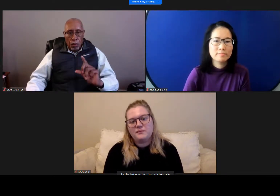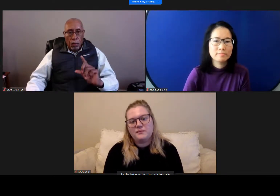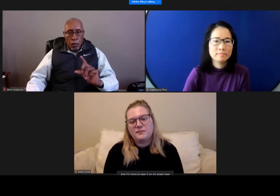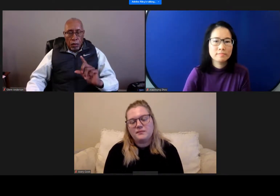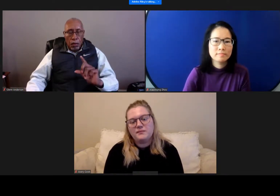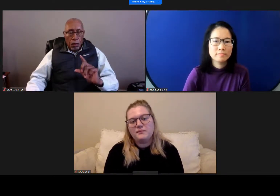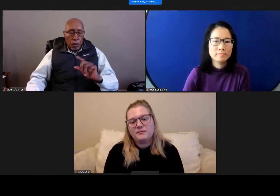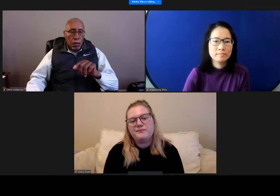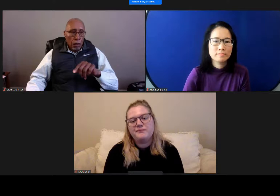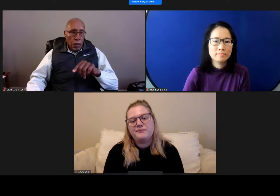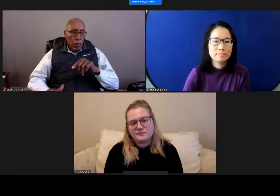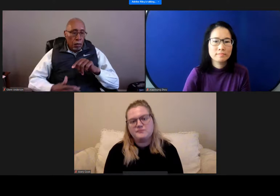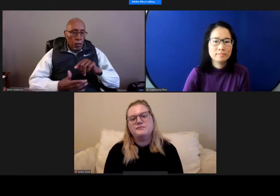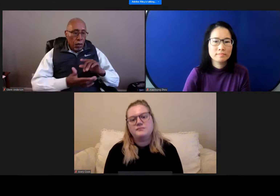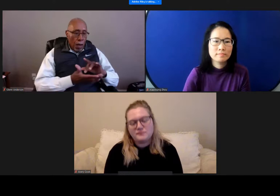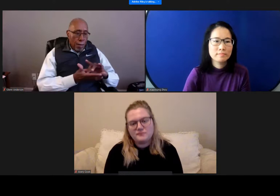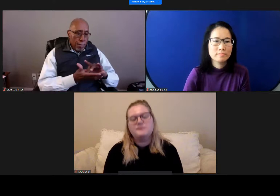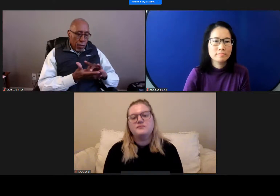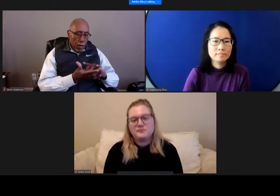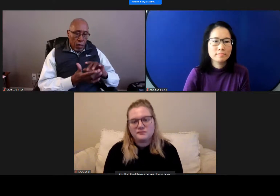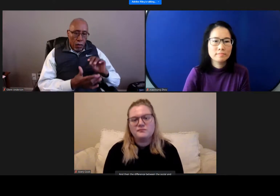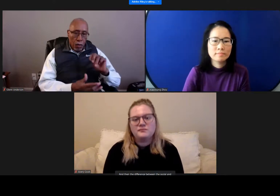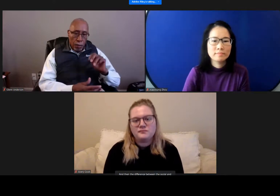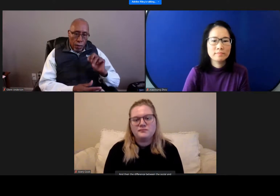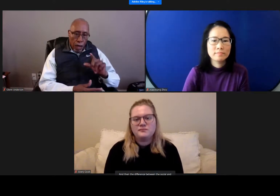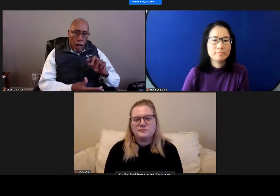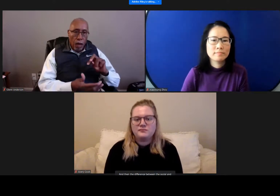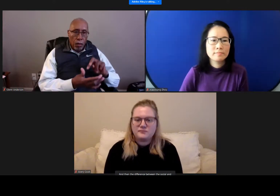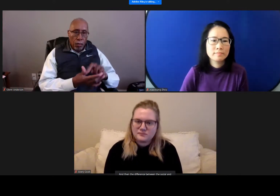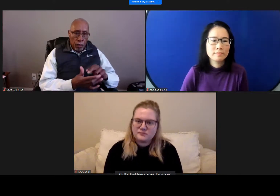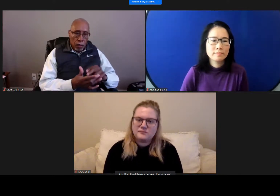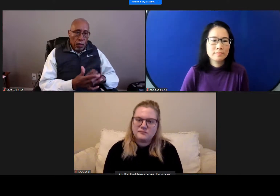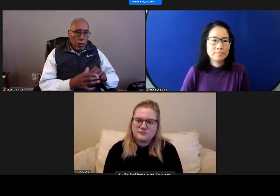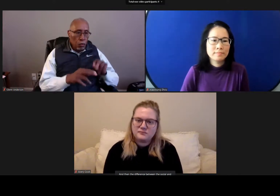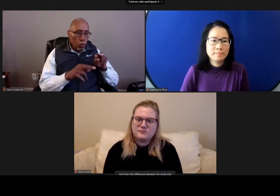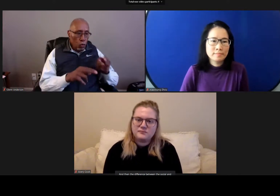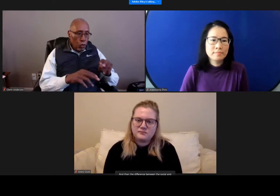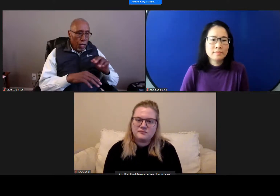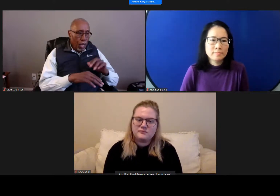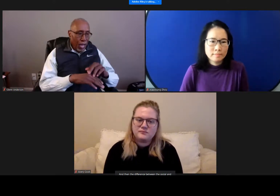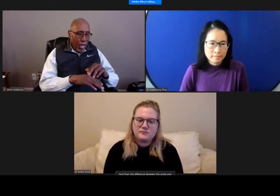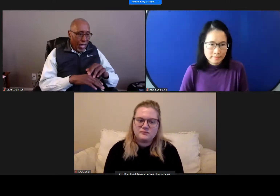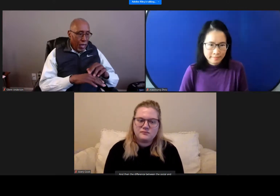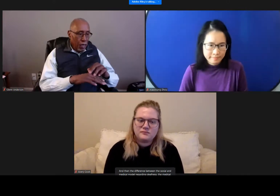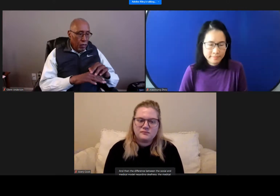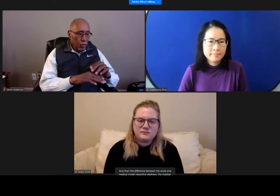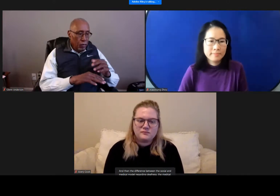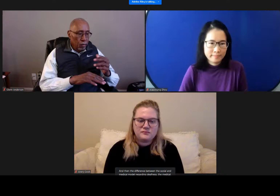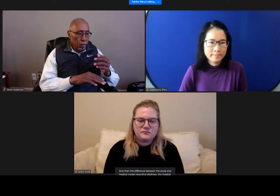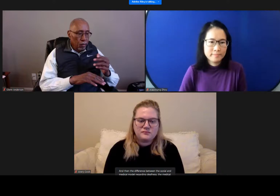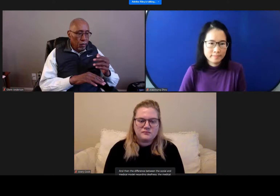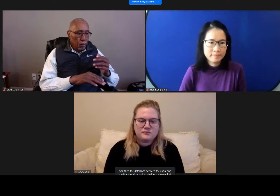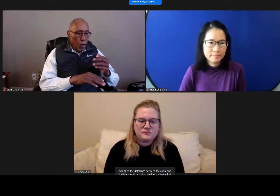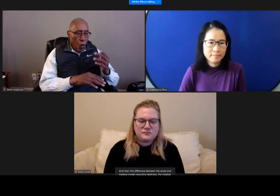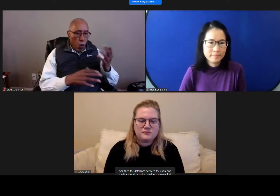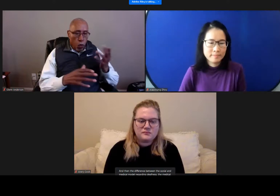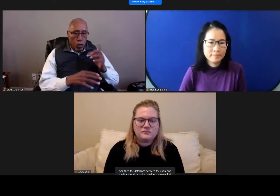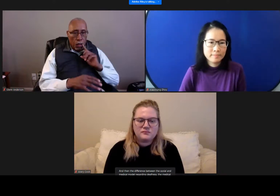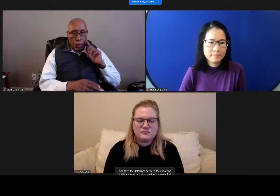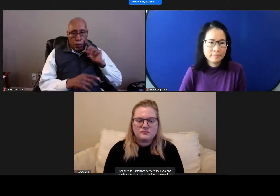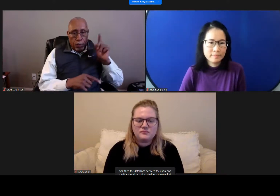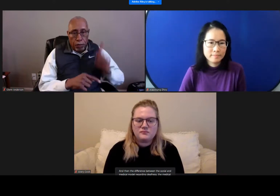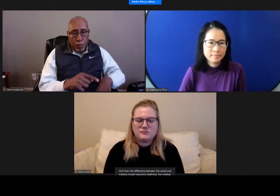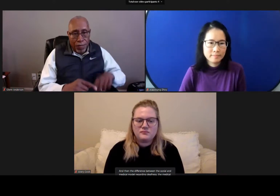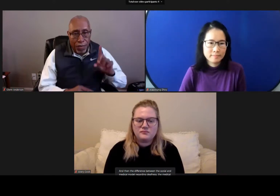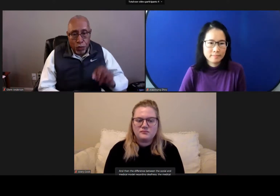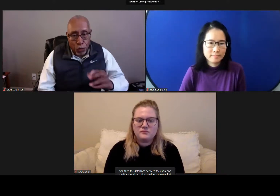And then the difference between the social and medical model regarding deafness. The medical model to me means